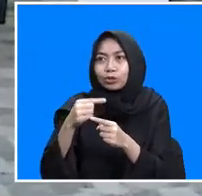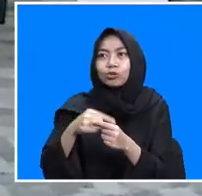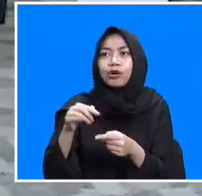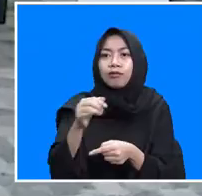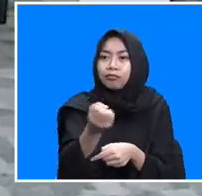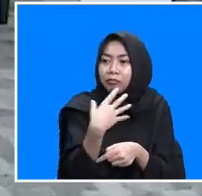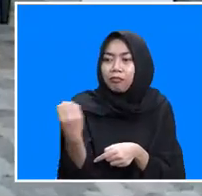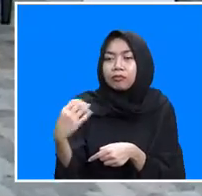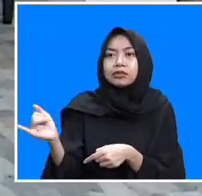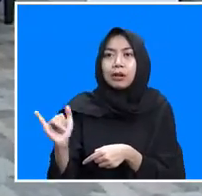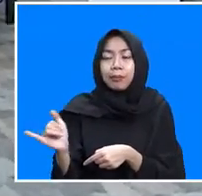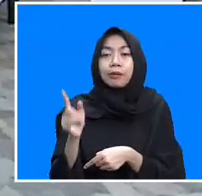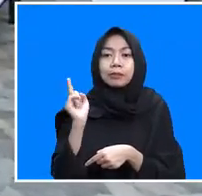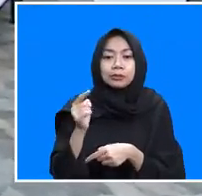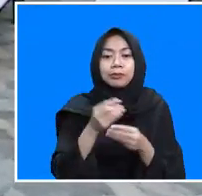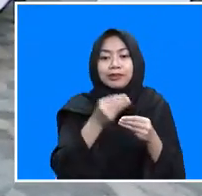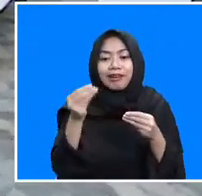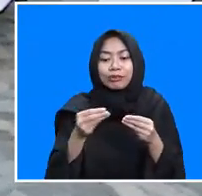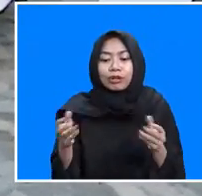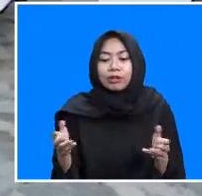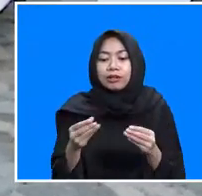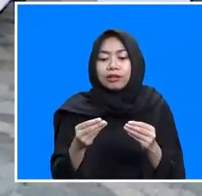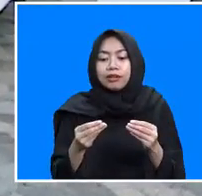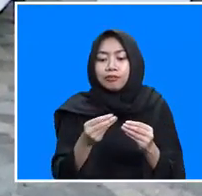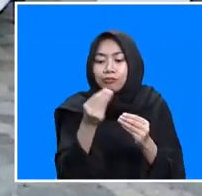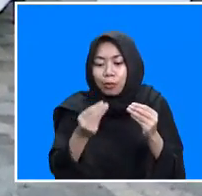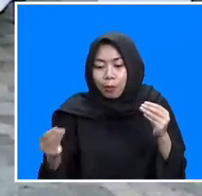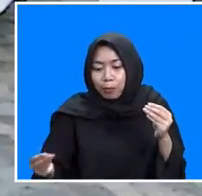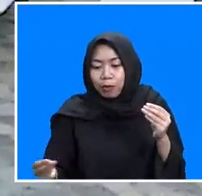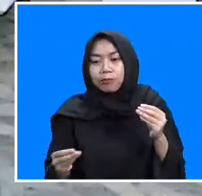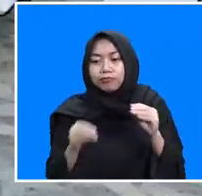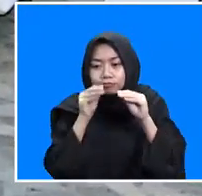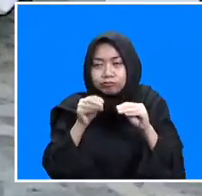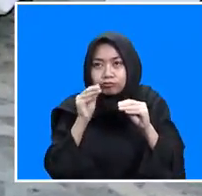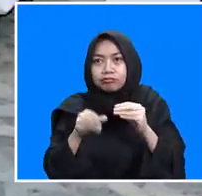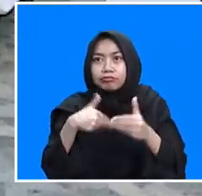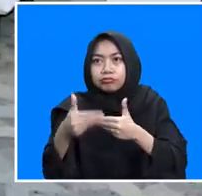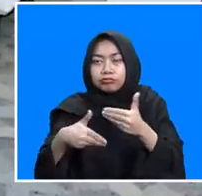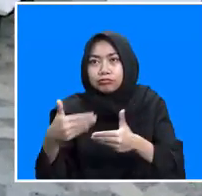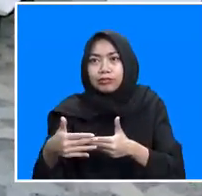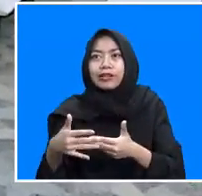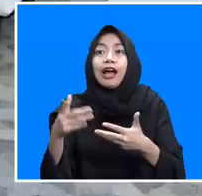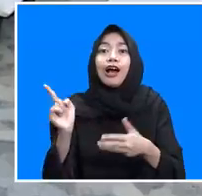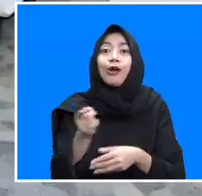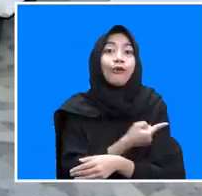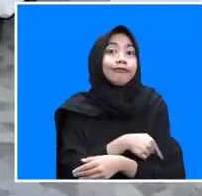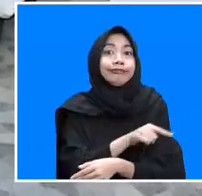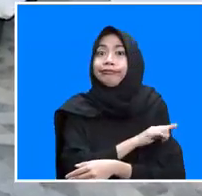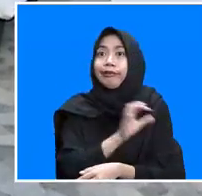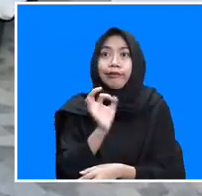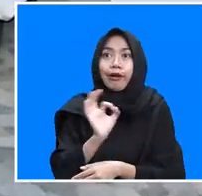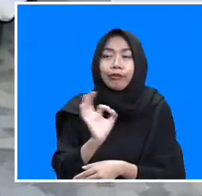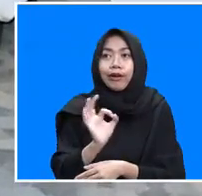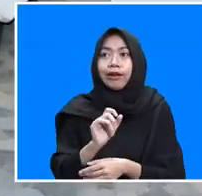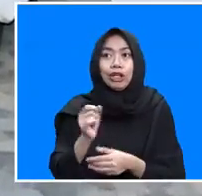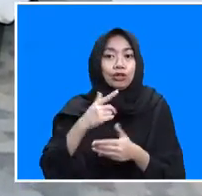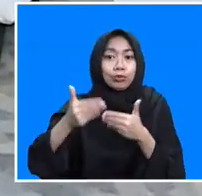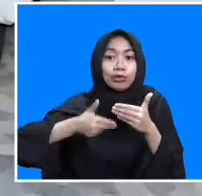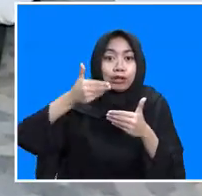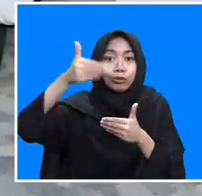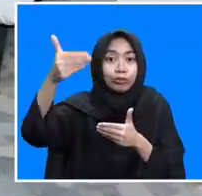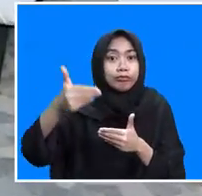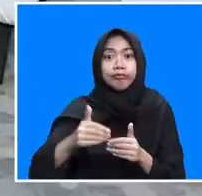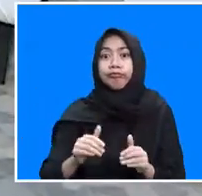generation, for them to be lifelong learners. And if they don't have that skills, how can they survive for the